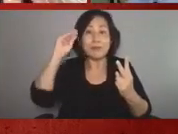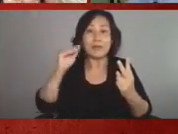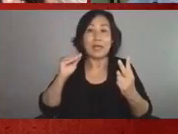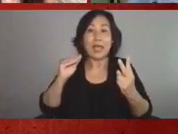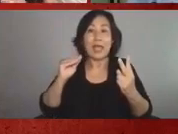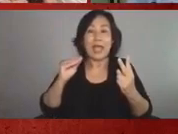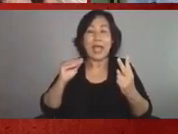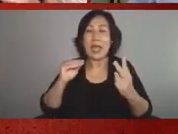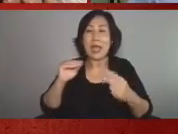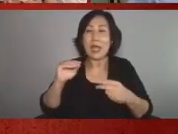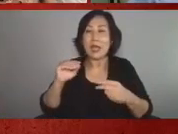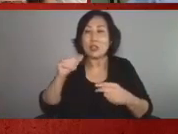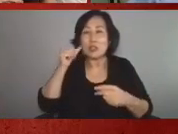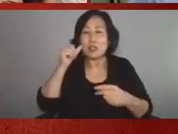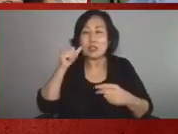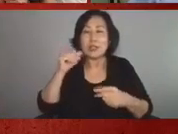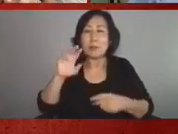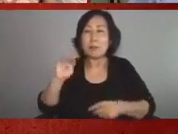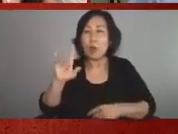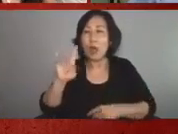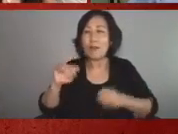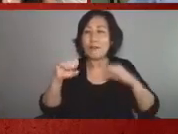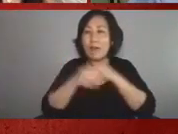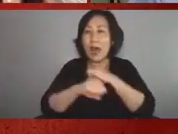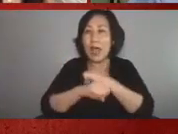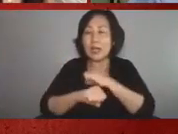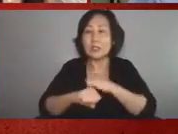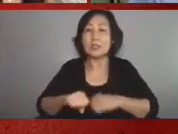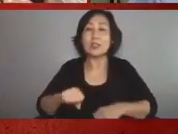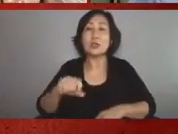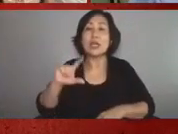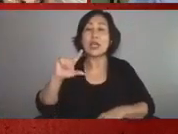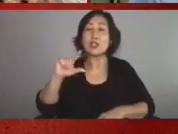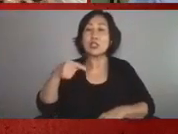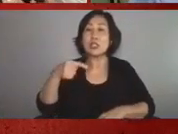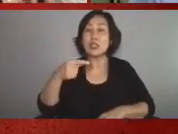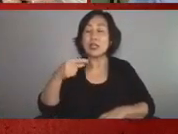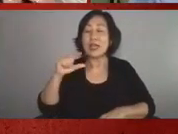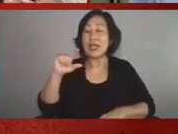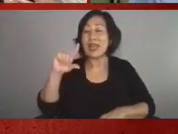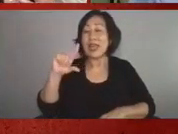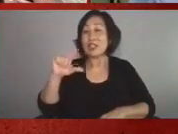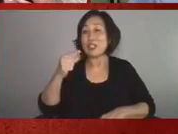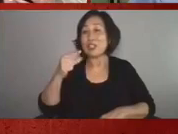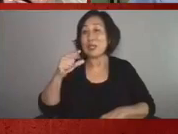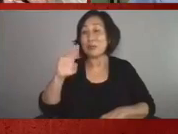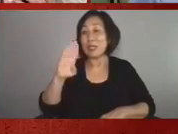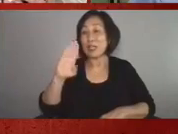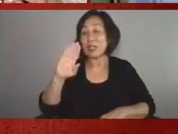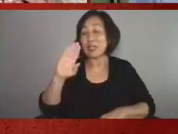she fights, they were able to take some of that image and